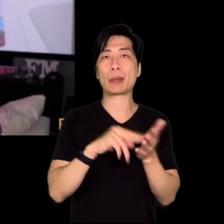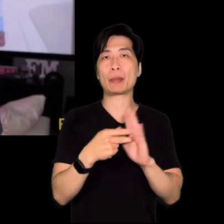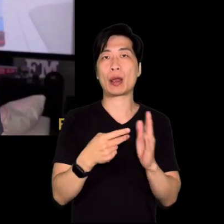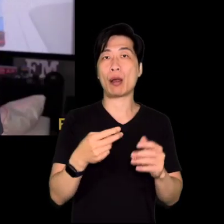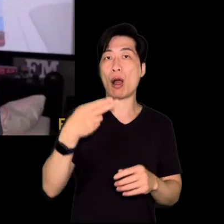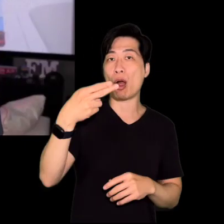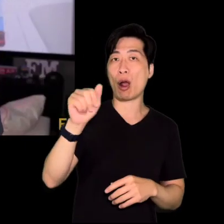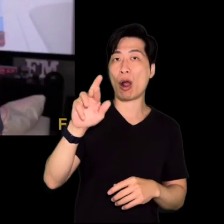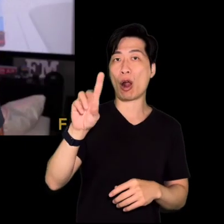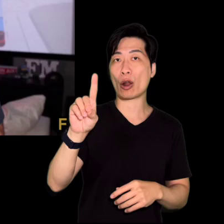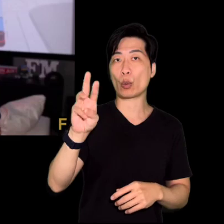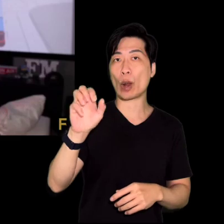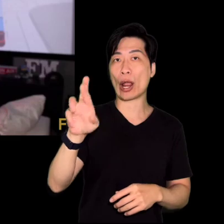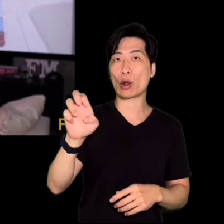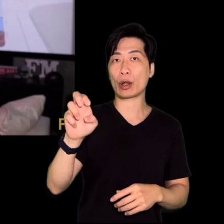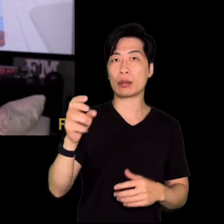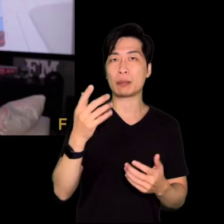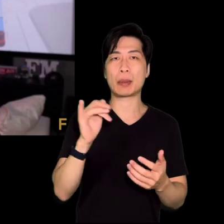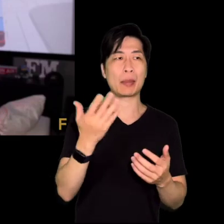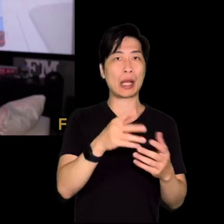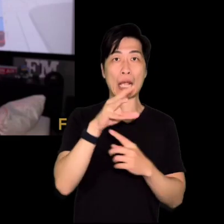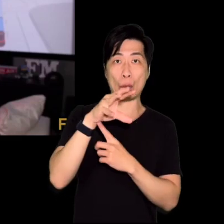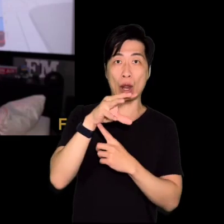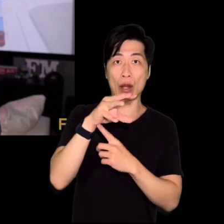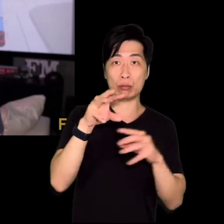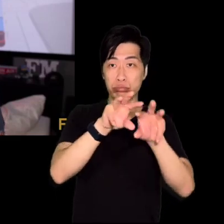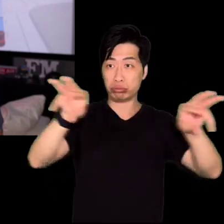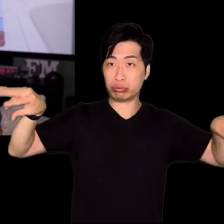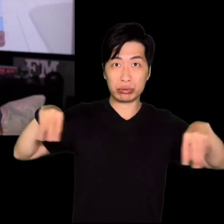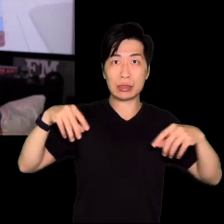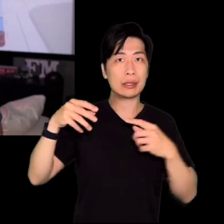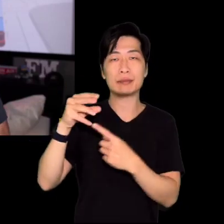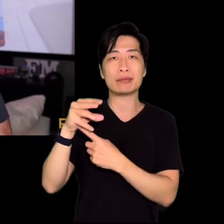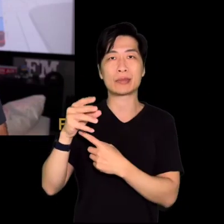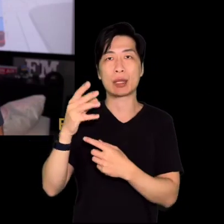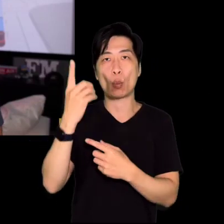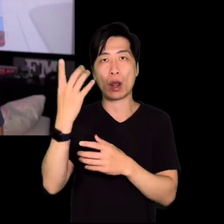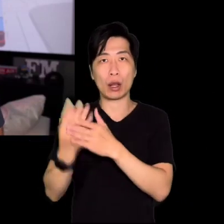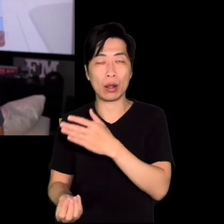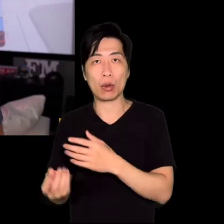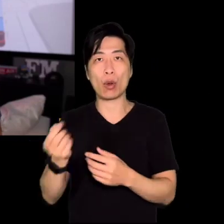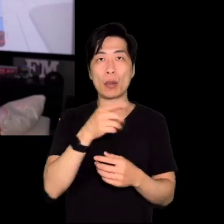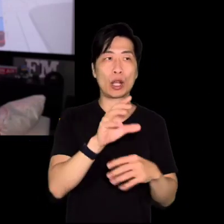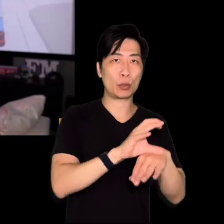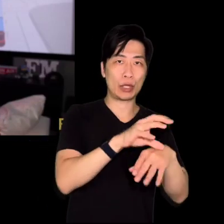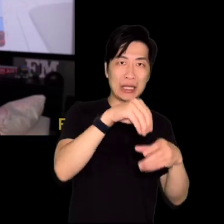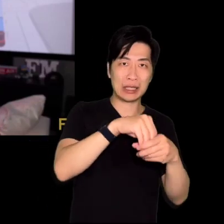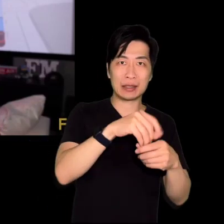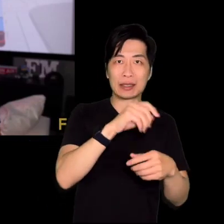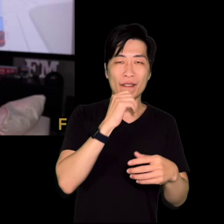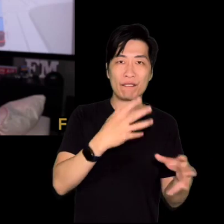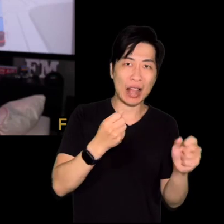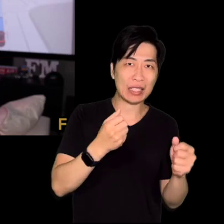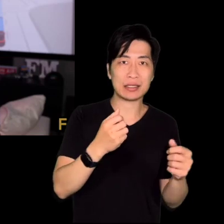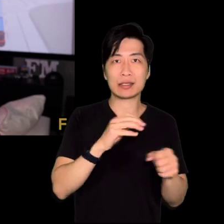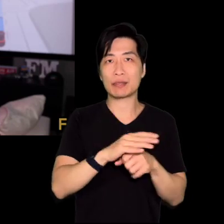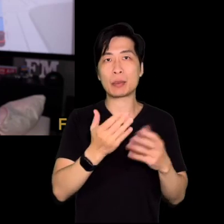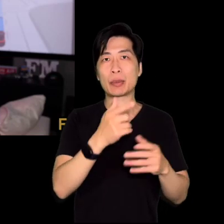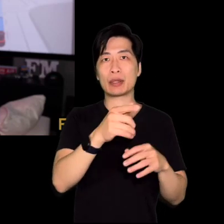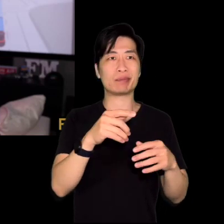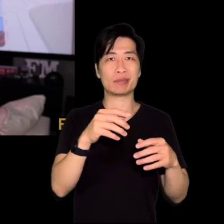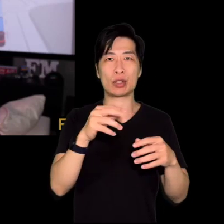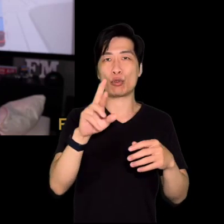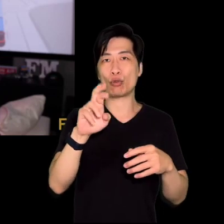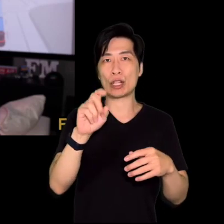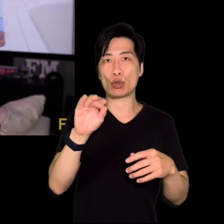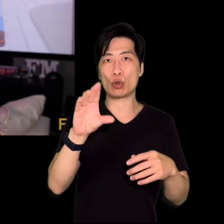of limitation from, say, hardware, right? Maybe you're missing a camera. Maybe your computer is not fast enough. Maybe